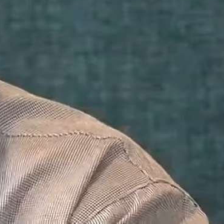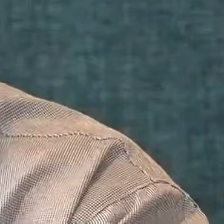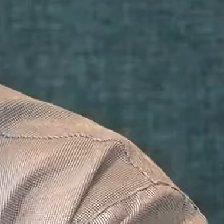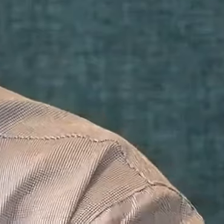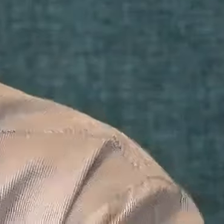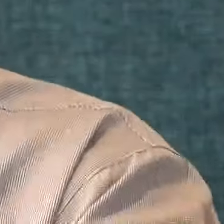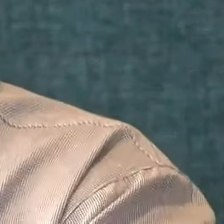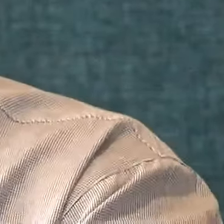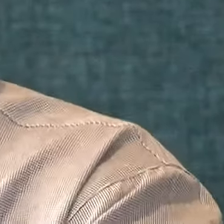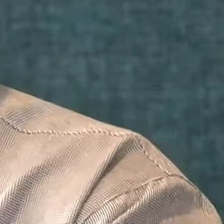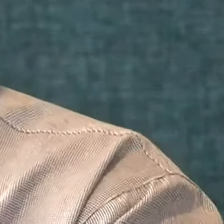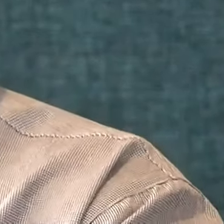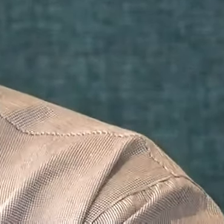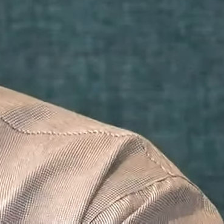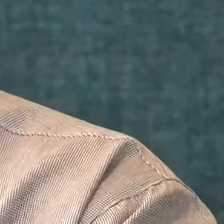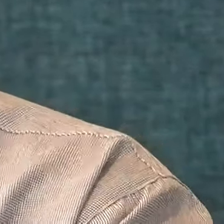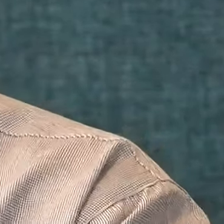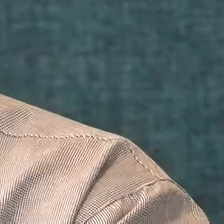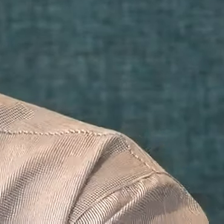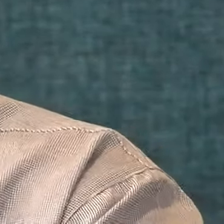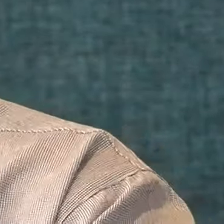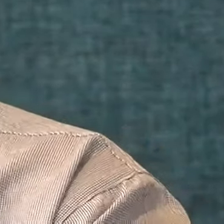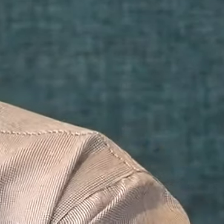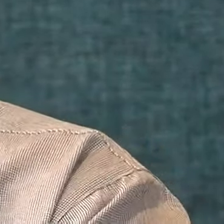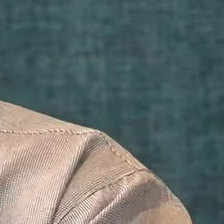thy grace